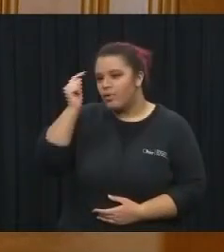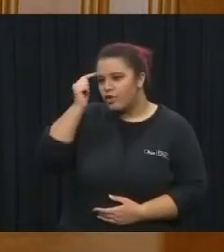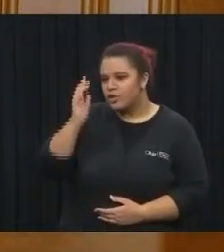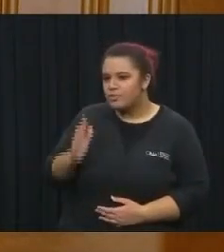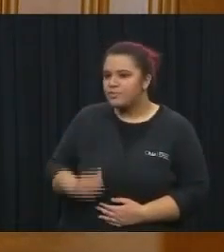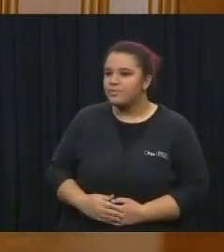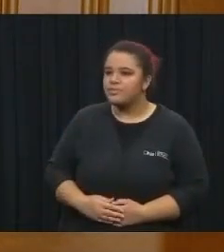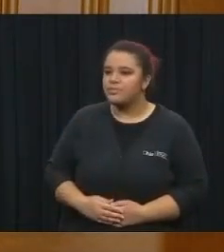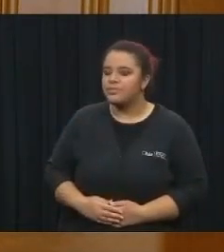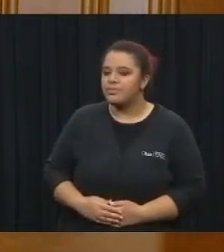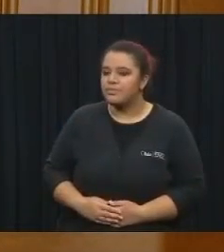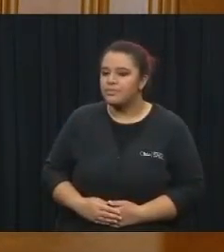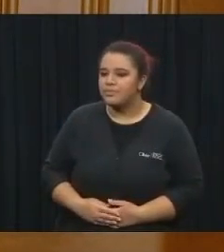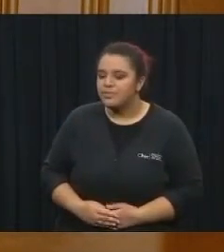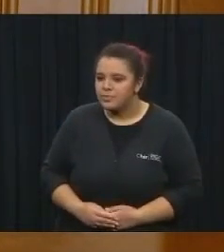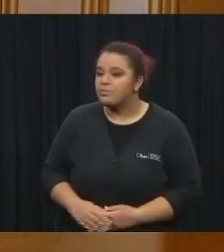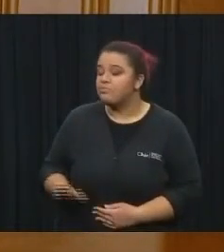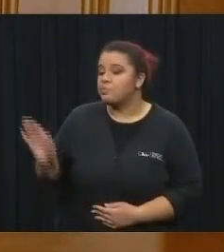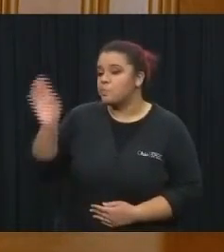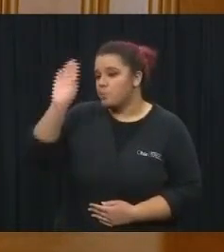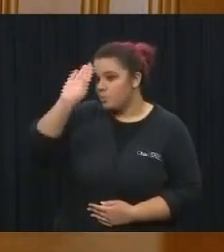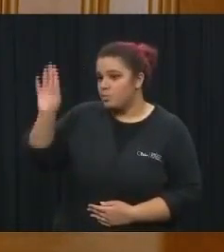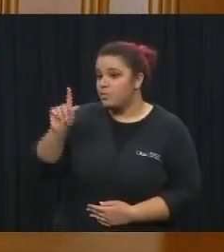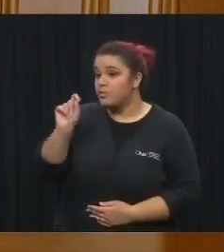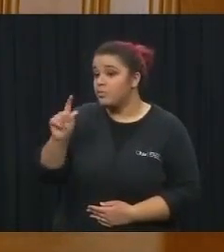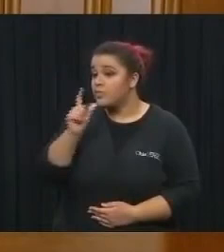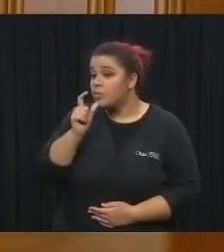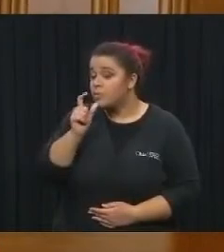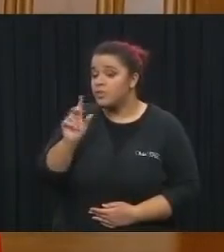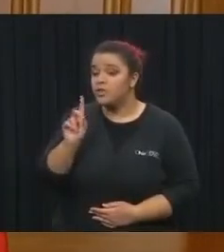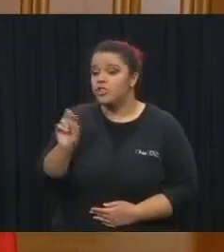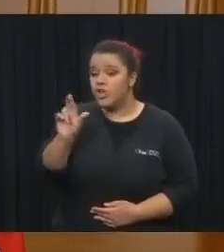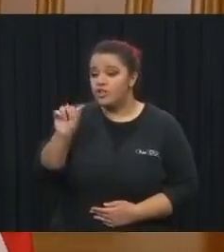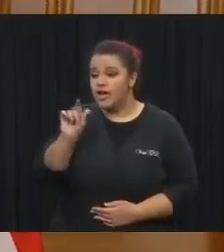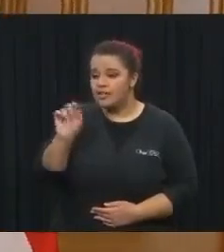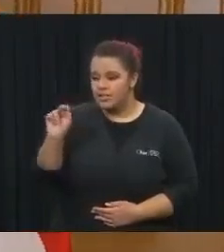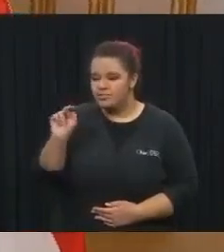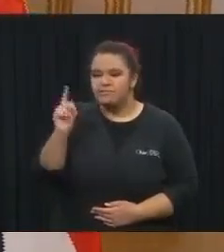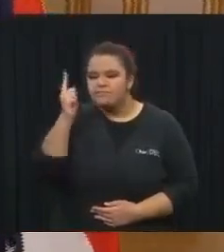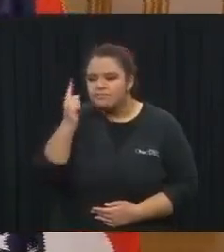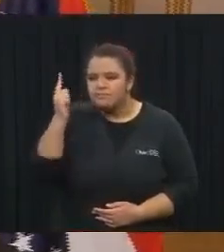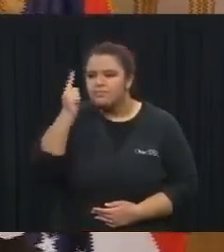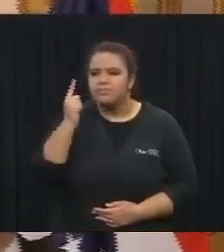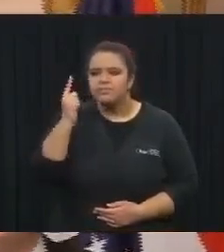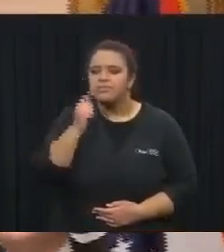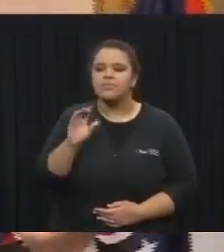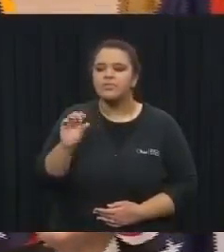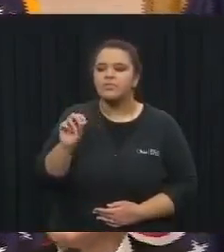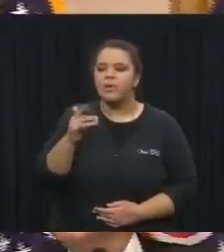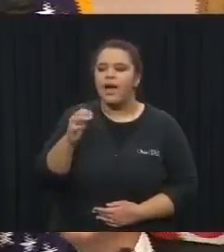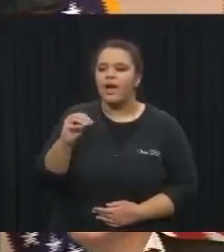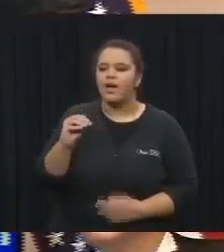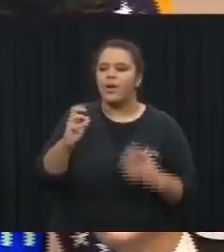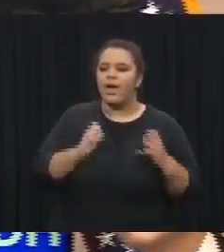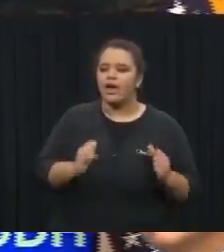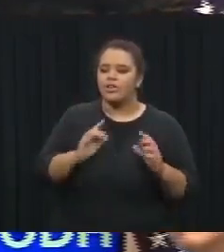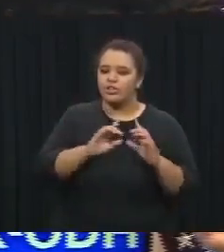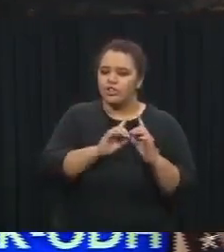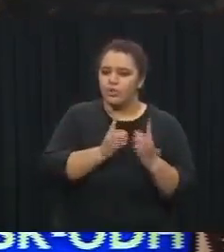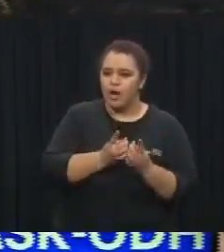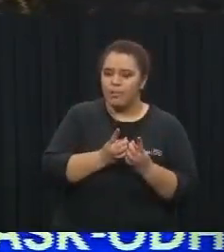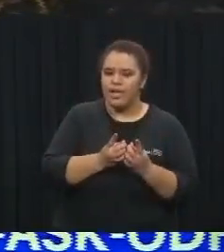Farhan Jaita with Delaware TV. This question is for Dr. Atkins. How is Ohio Health Department is communicating with the